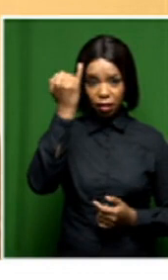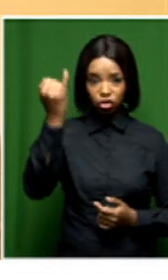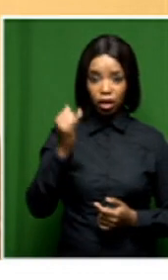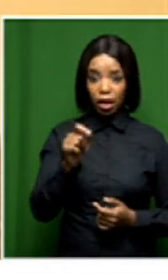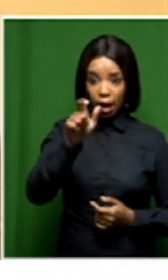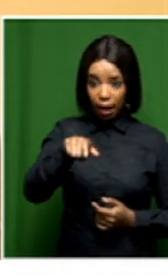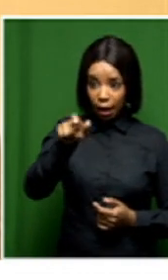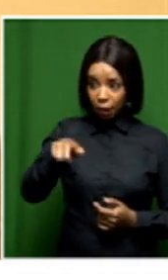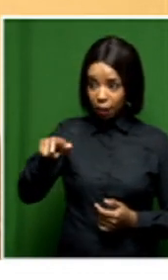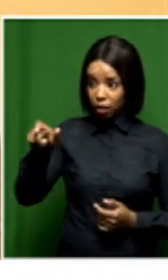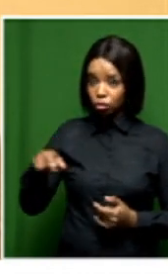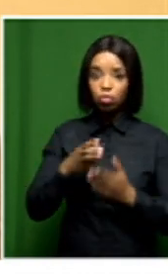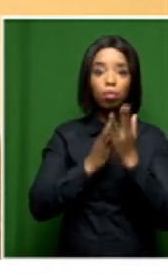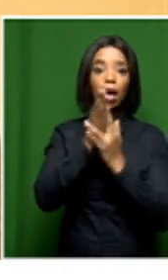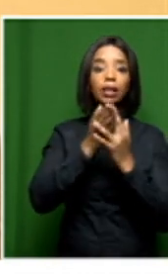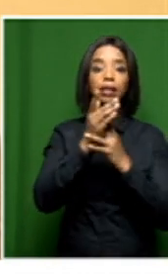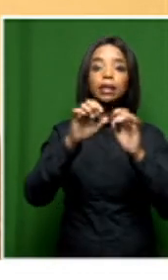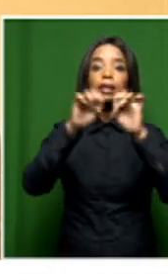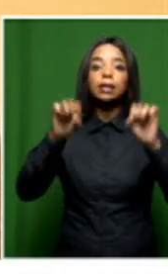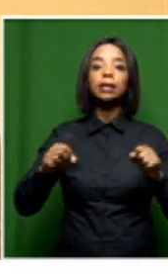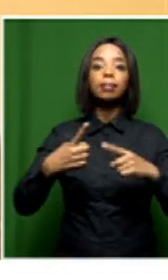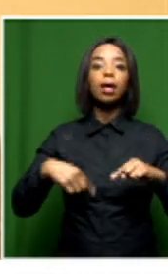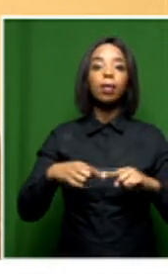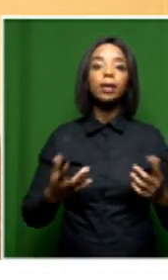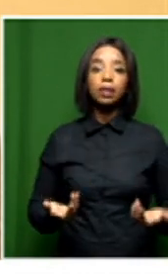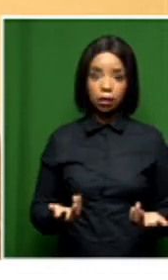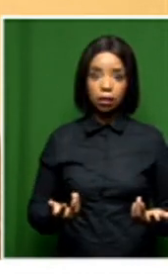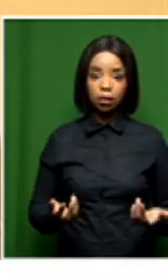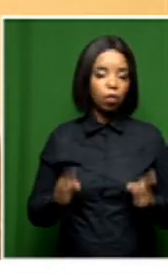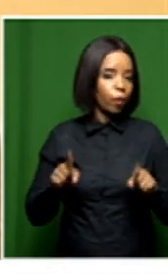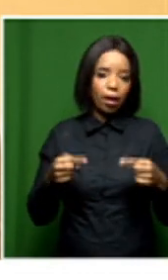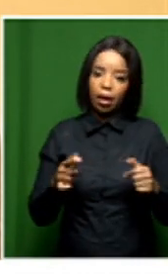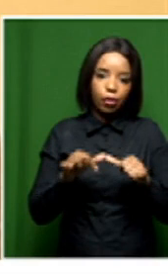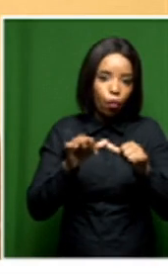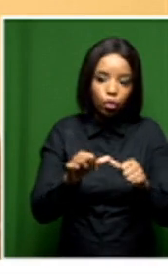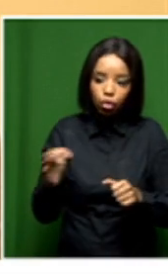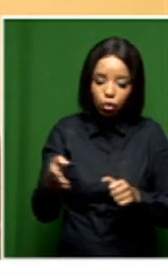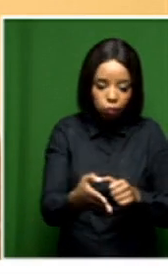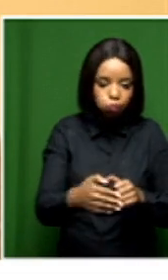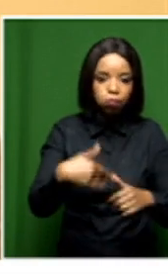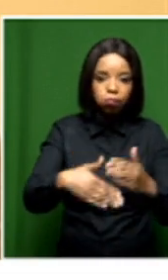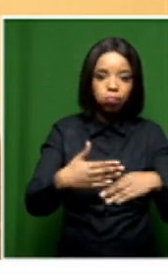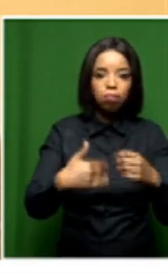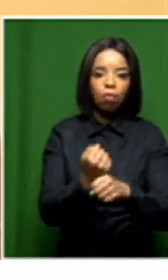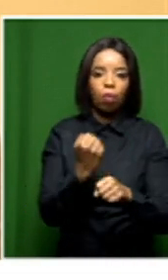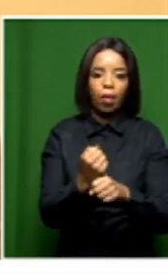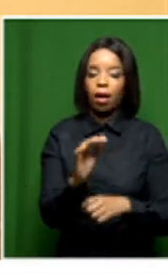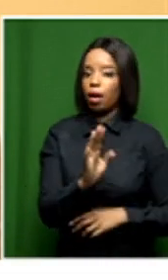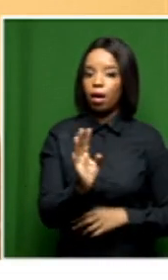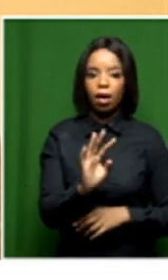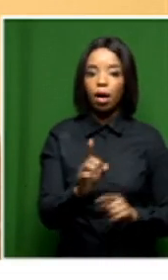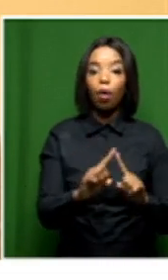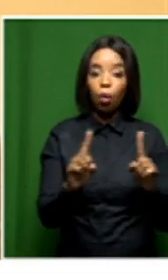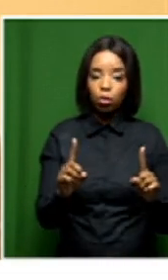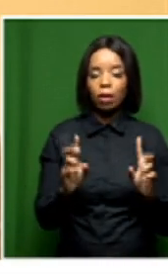have access to our systems and so on. So we can't continue to have them. But we are hopeful that as we go forward, we'll make